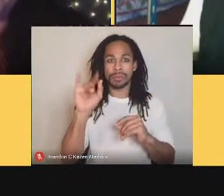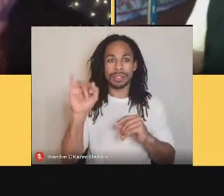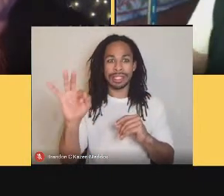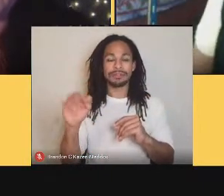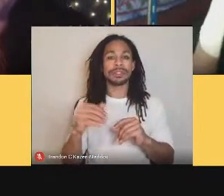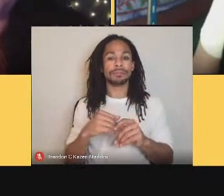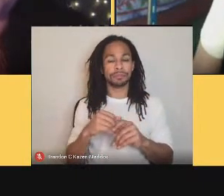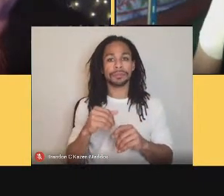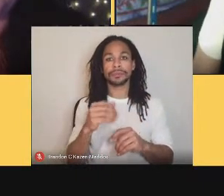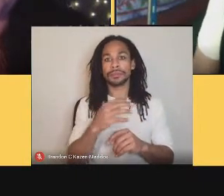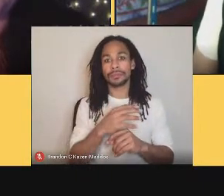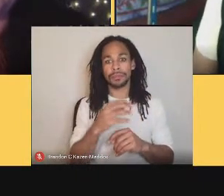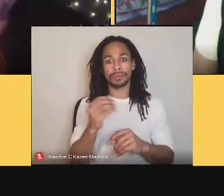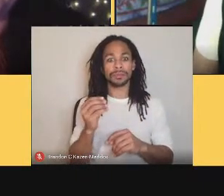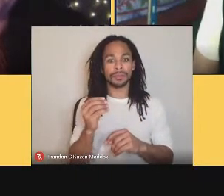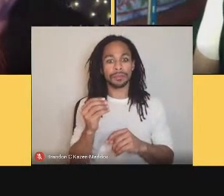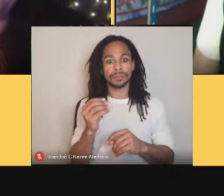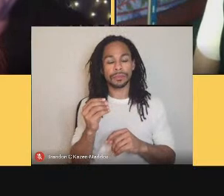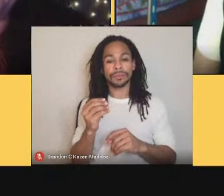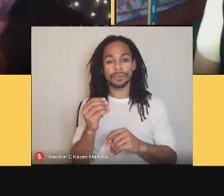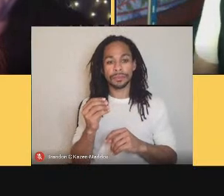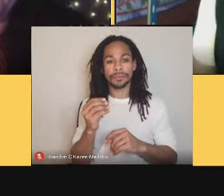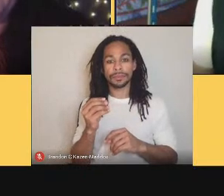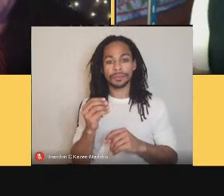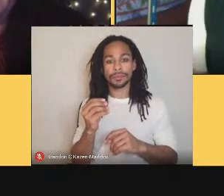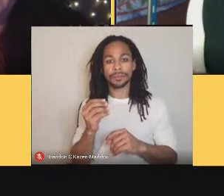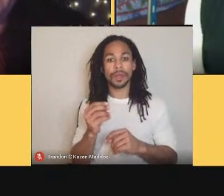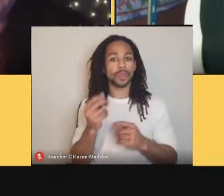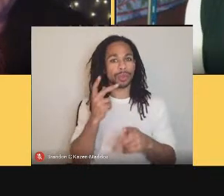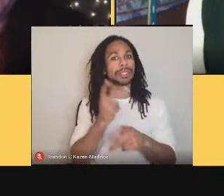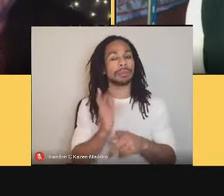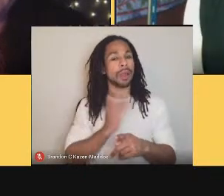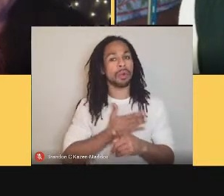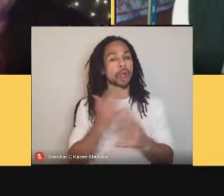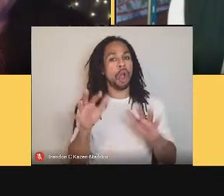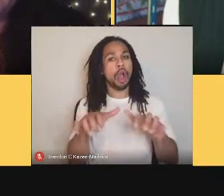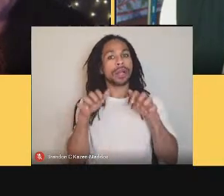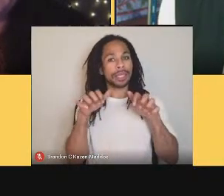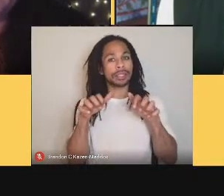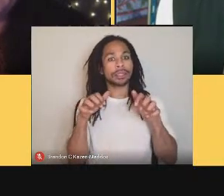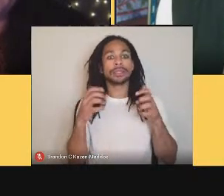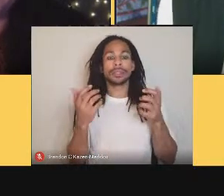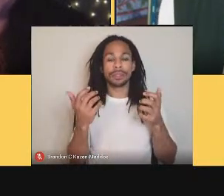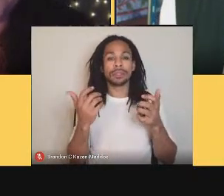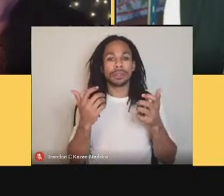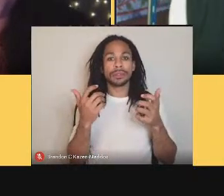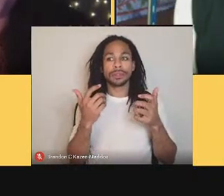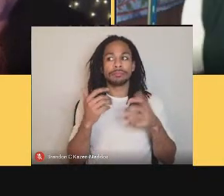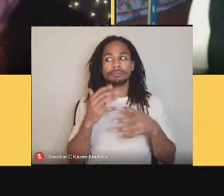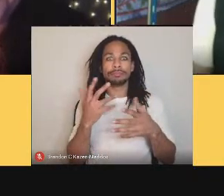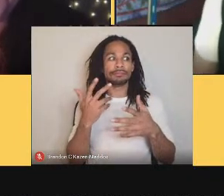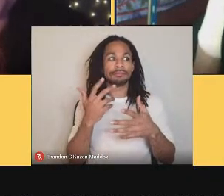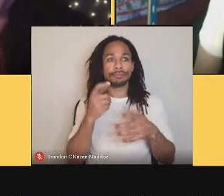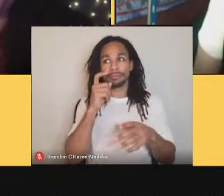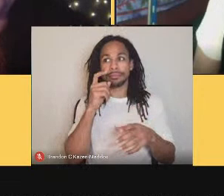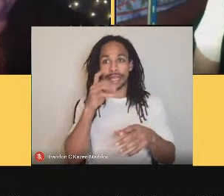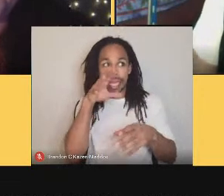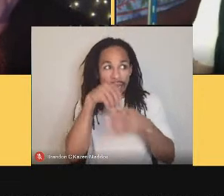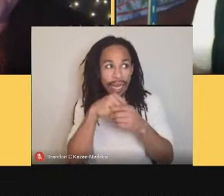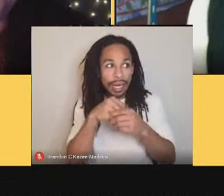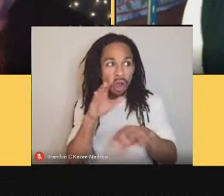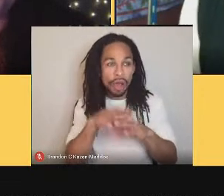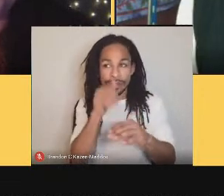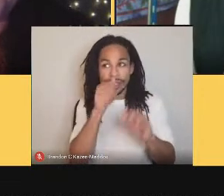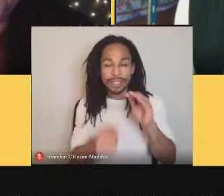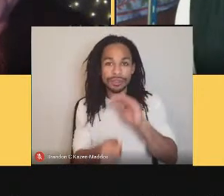on to keep our audience kind of in on the secret, I guess you would say.